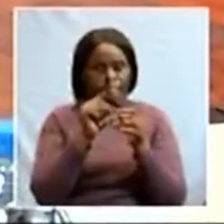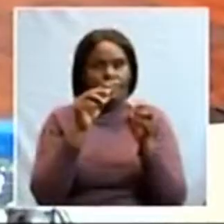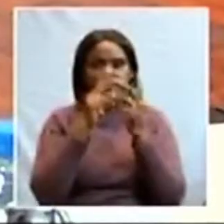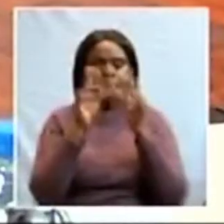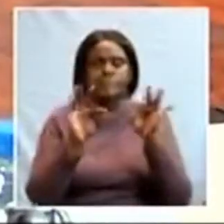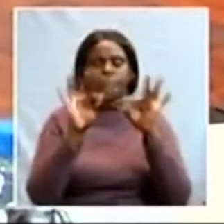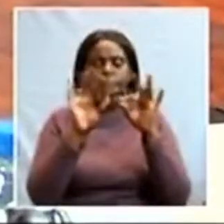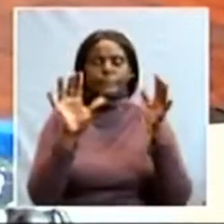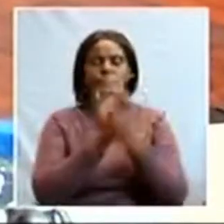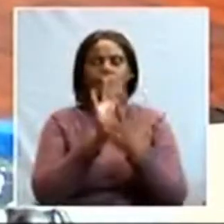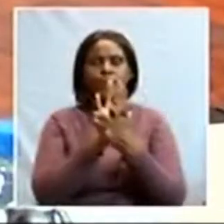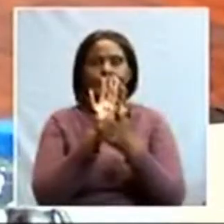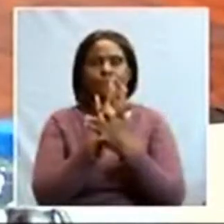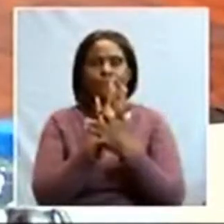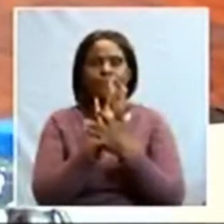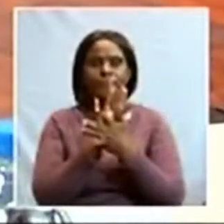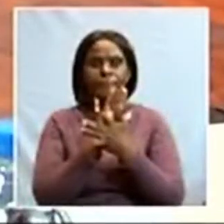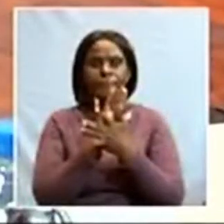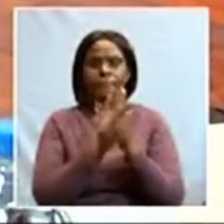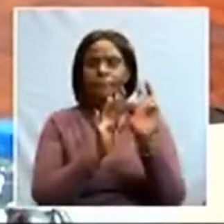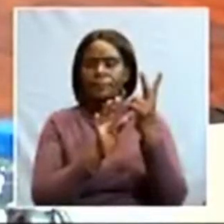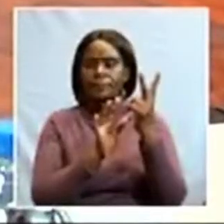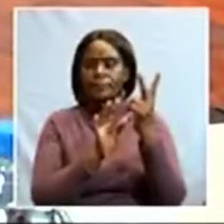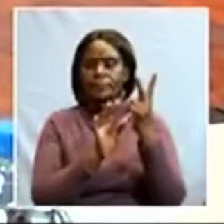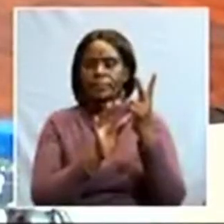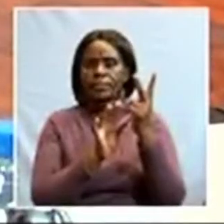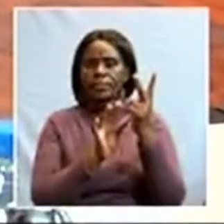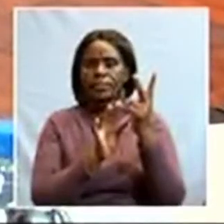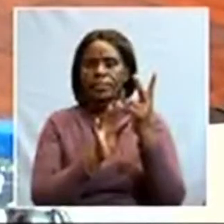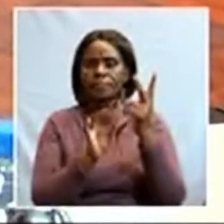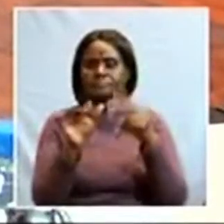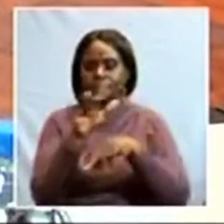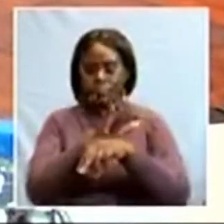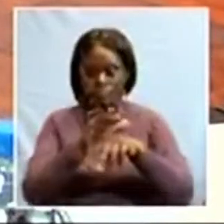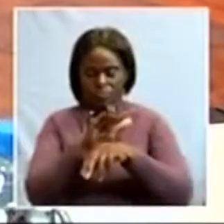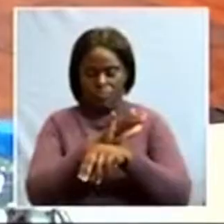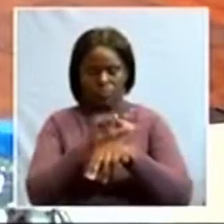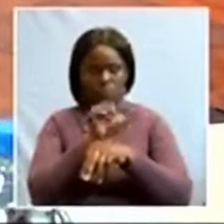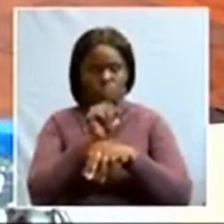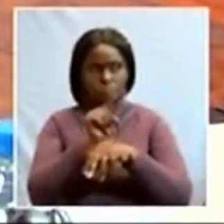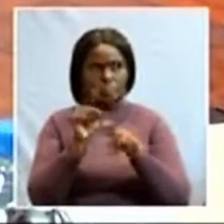necessary documents. Maybe the second one, over the